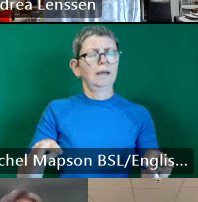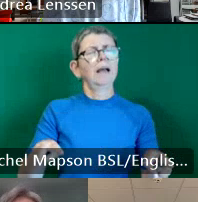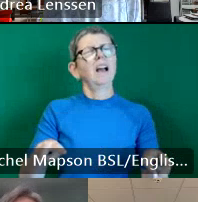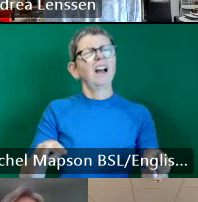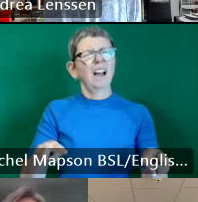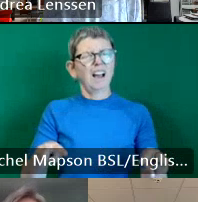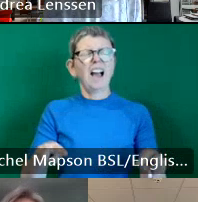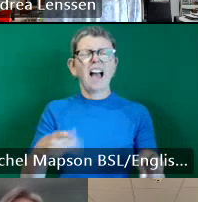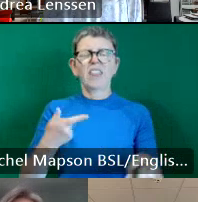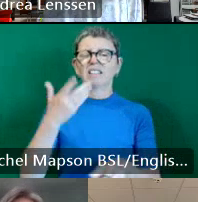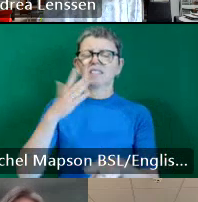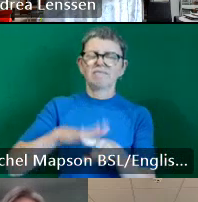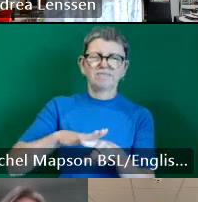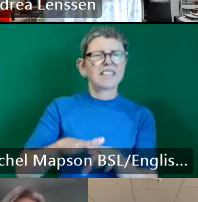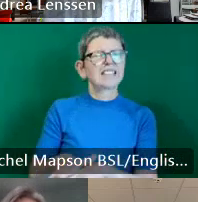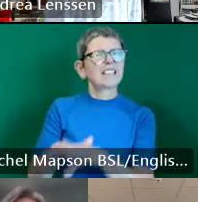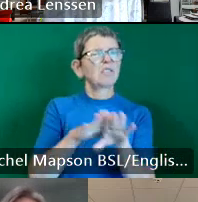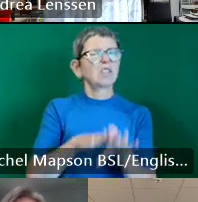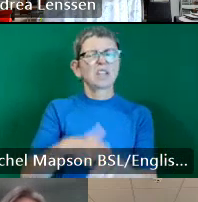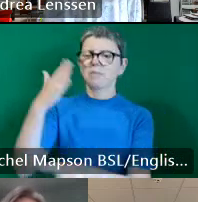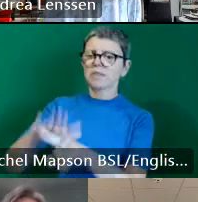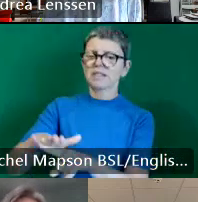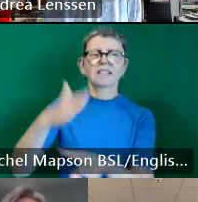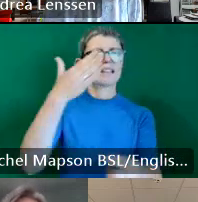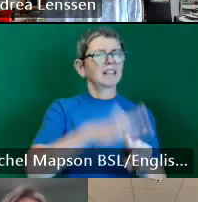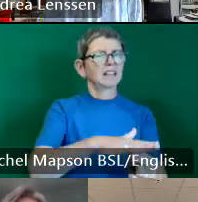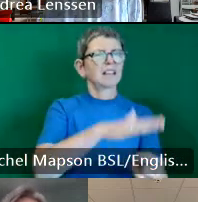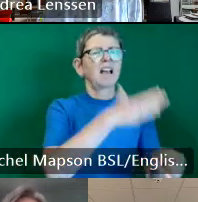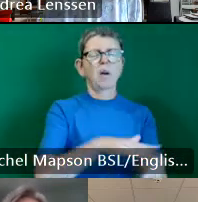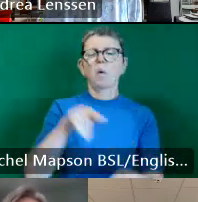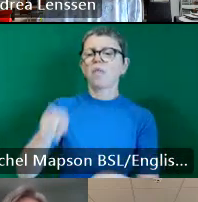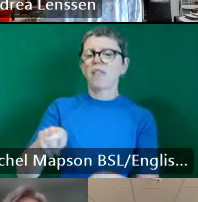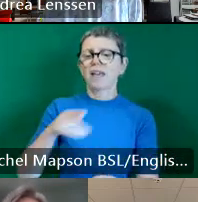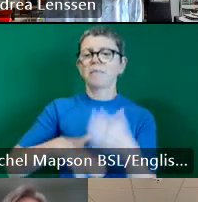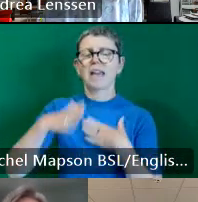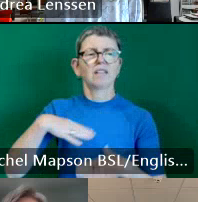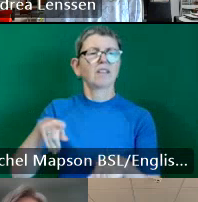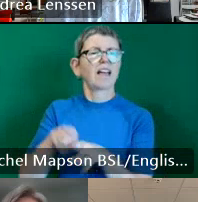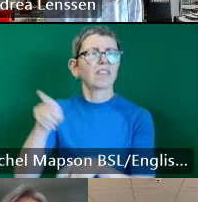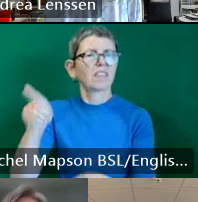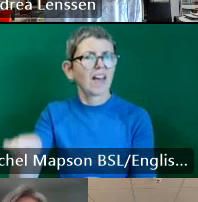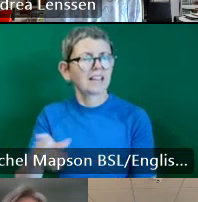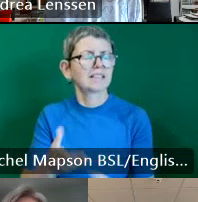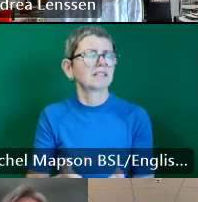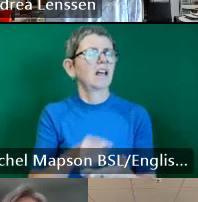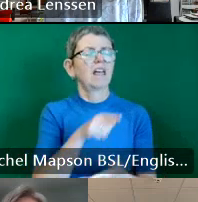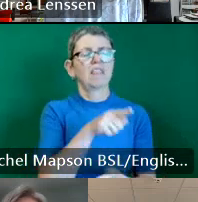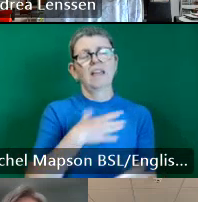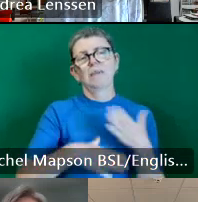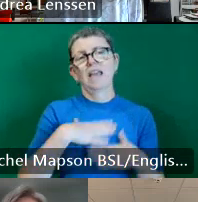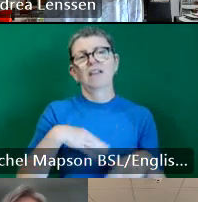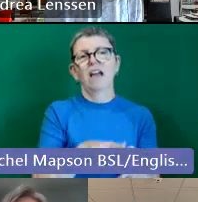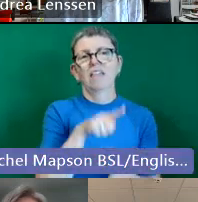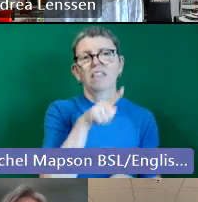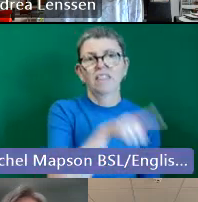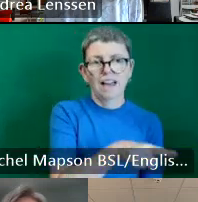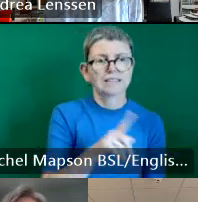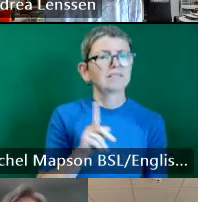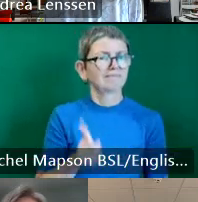pervasive in societies of, different behaviors or criminal acts that you ascribe to certain bodies versus others, right?